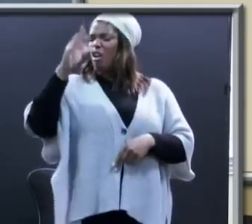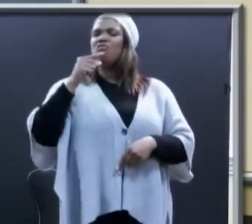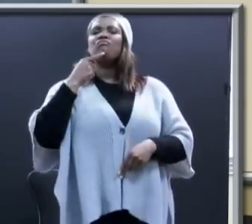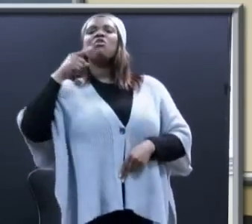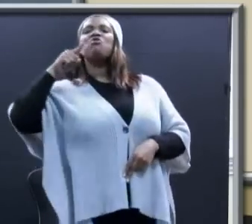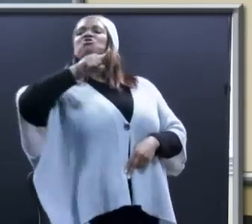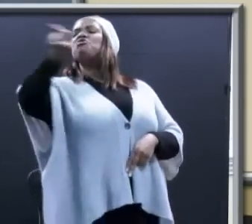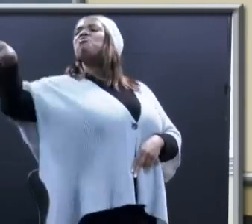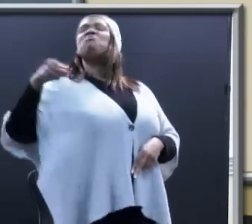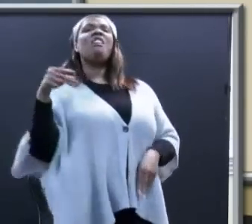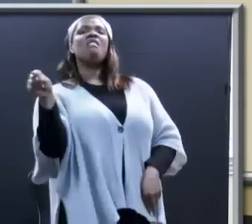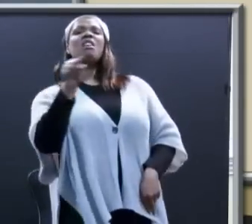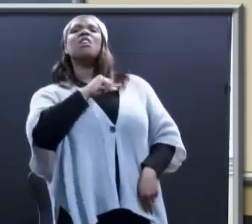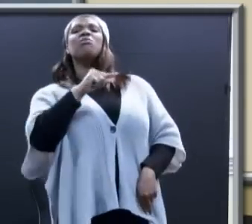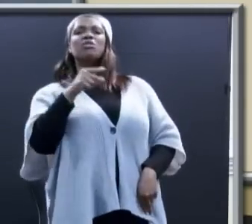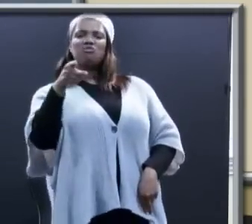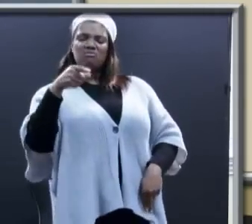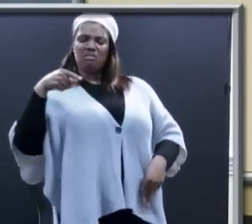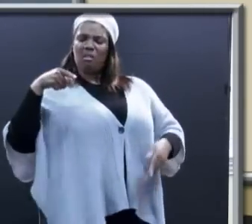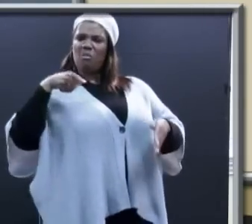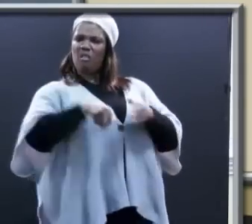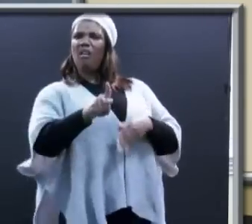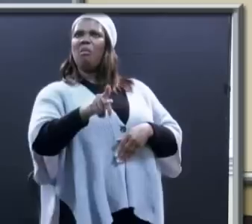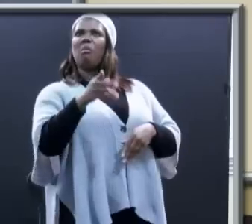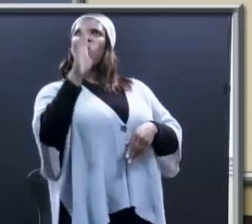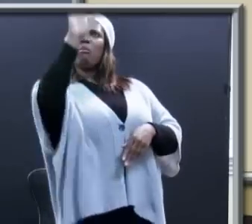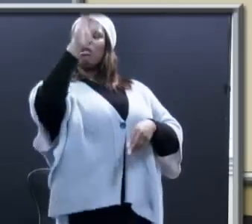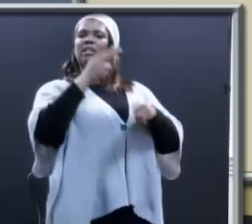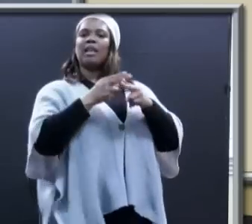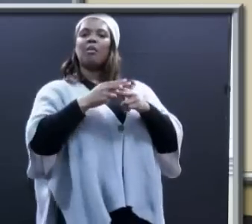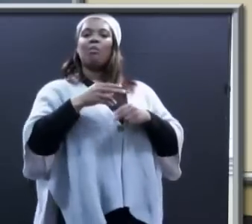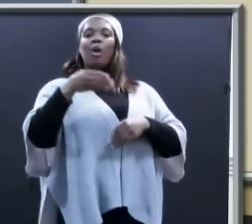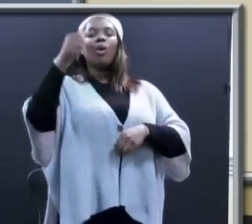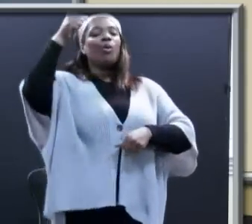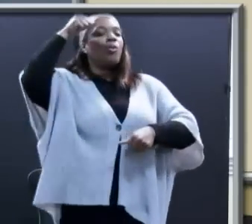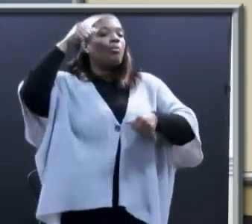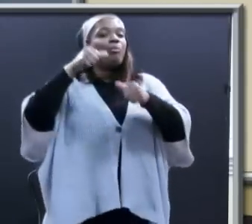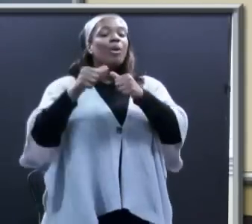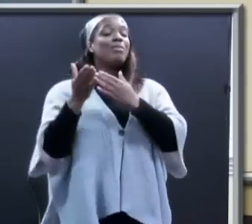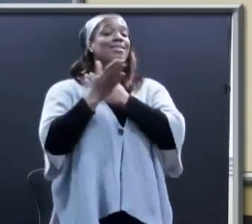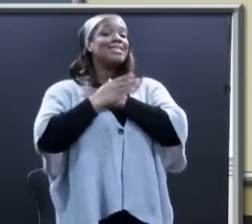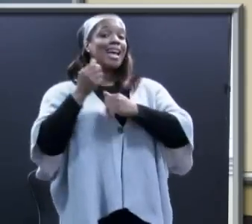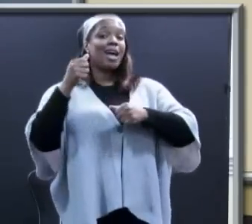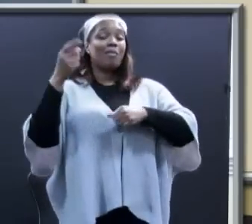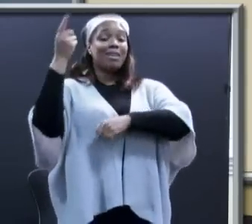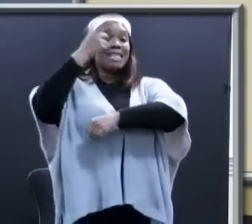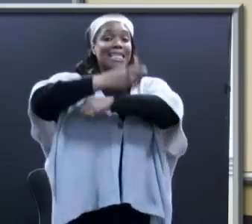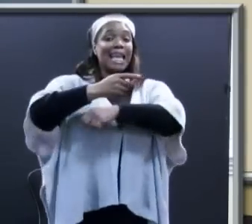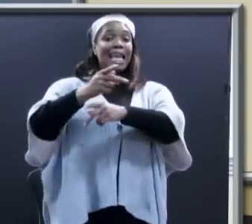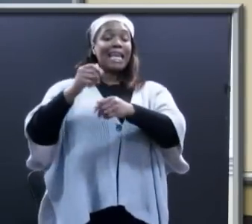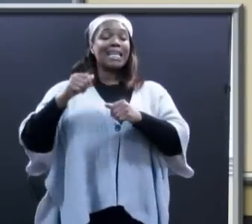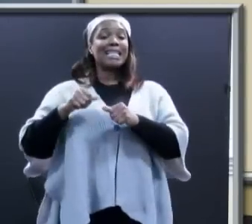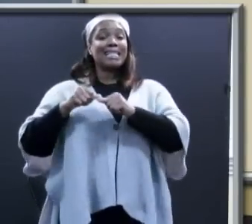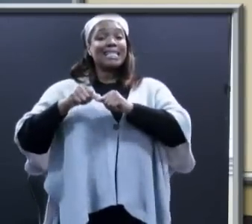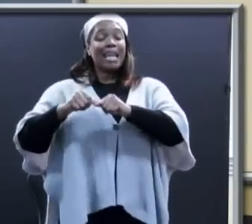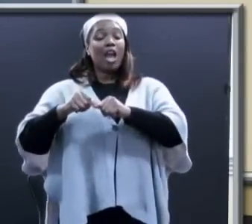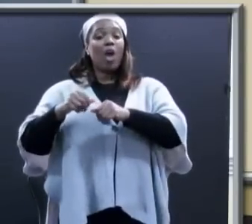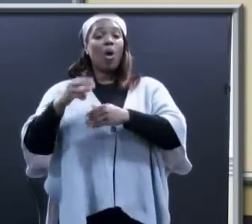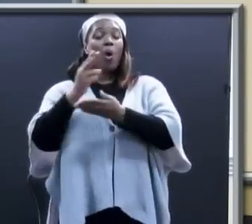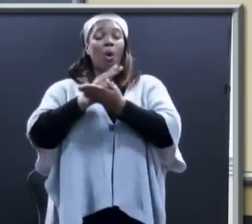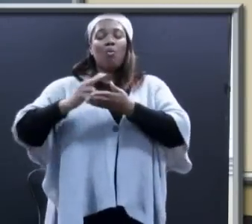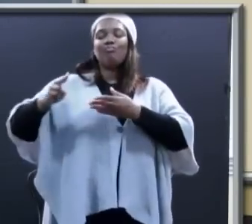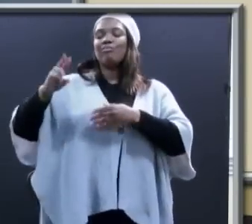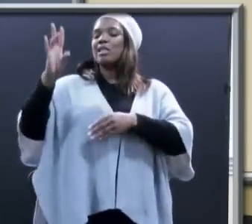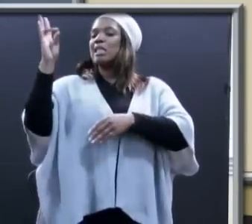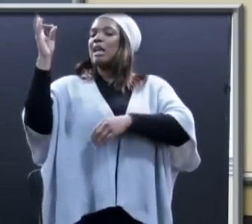in vain. Remember the Sabbath day to keep it holy. 6 days shalt thou labor and do all thy work, but the